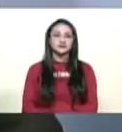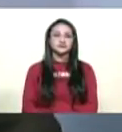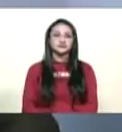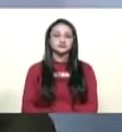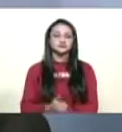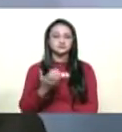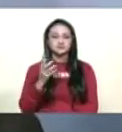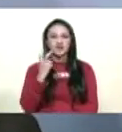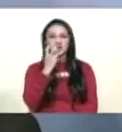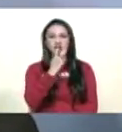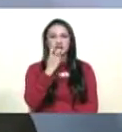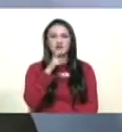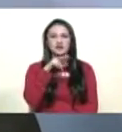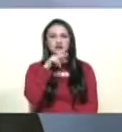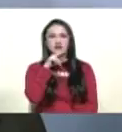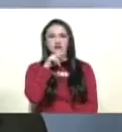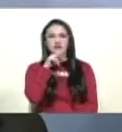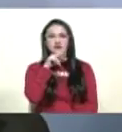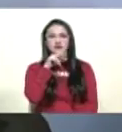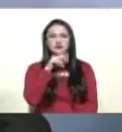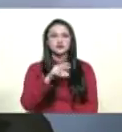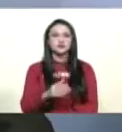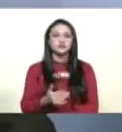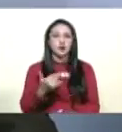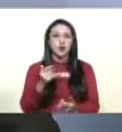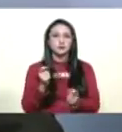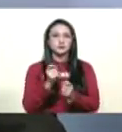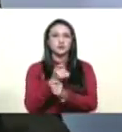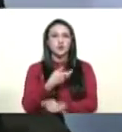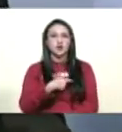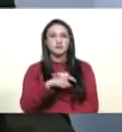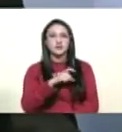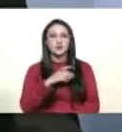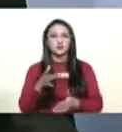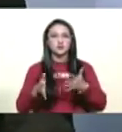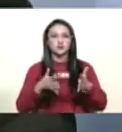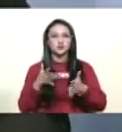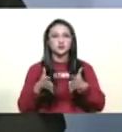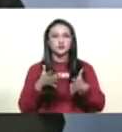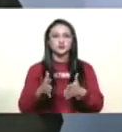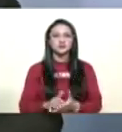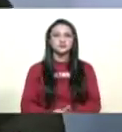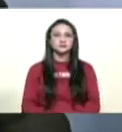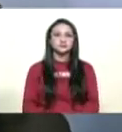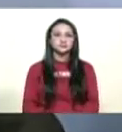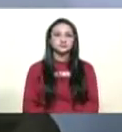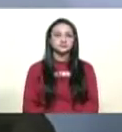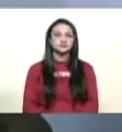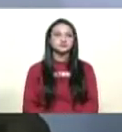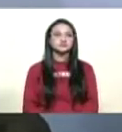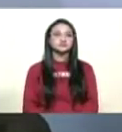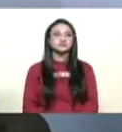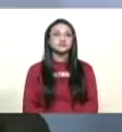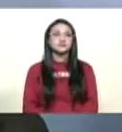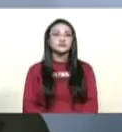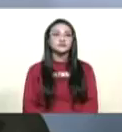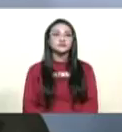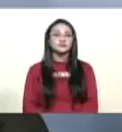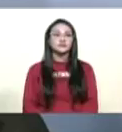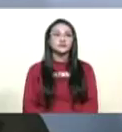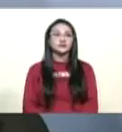Assembly. Venezuela has spoken out loud, clearly, defending our